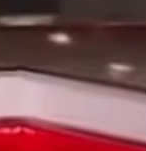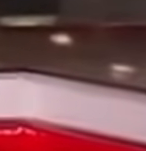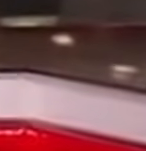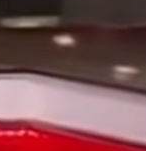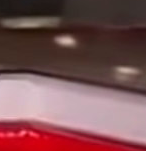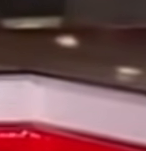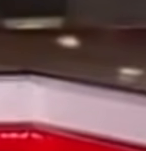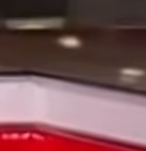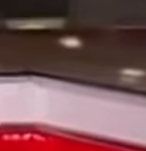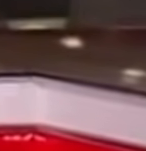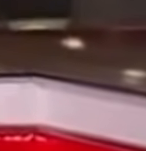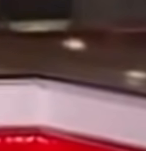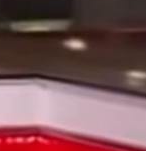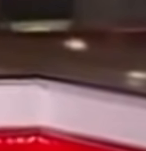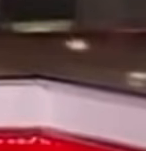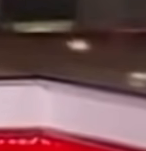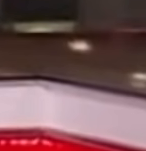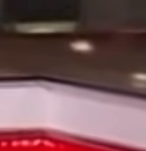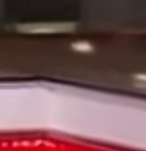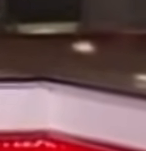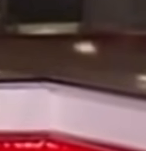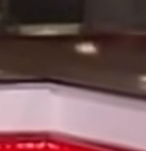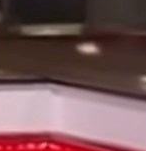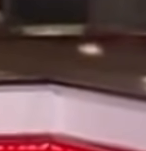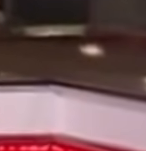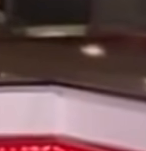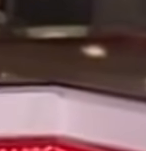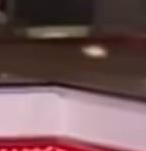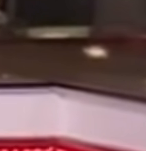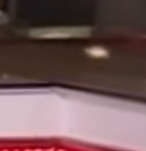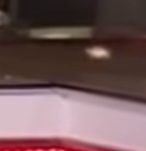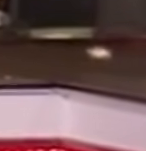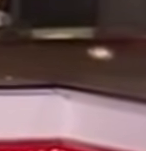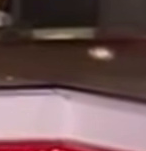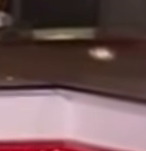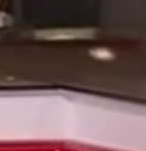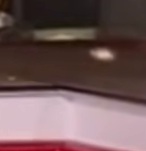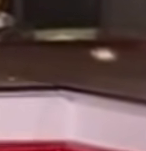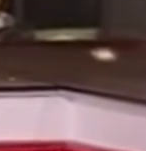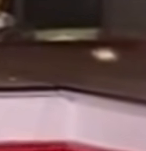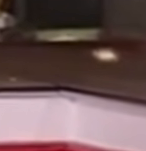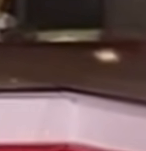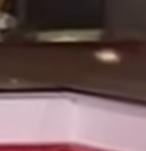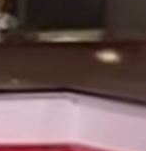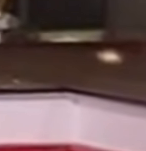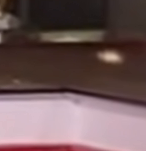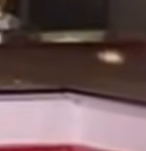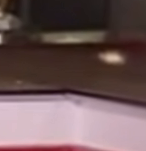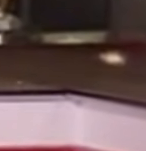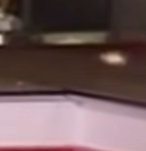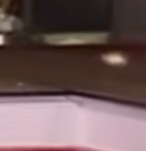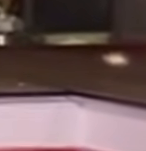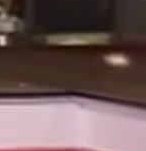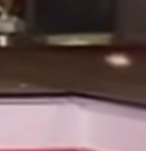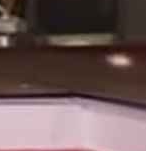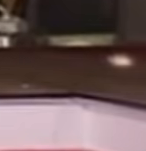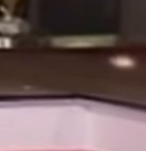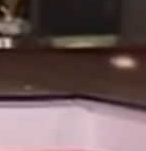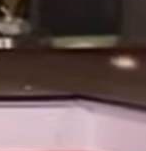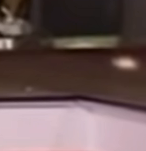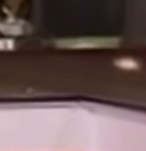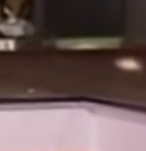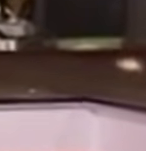Good evening and welcome to Primetime News on TV1. For the Newsfirst team, I am Mazra Hassan. Let's start off with a look at